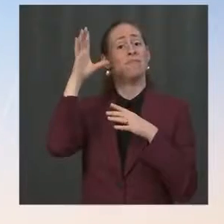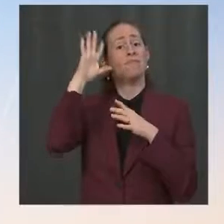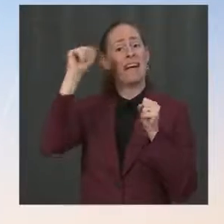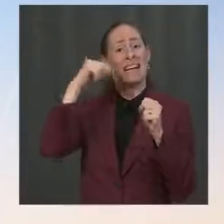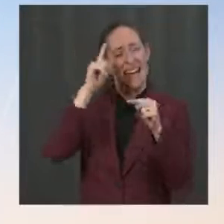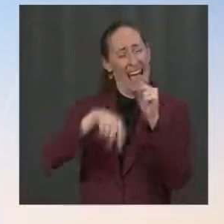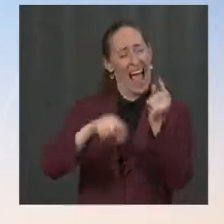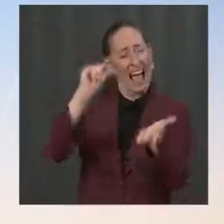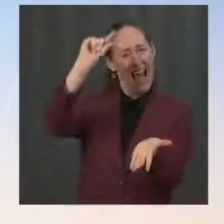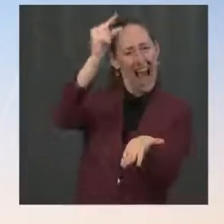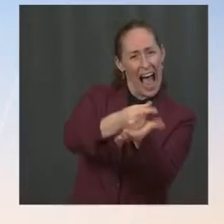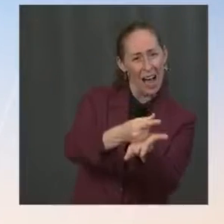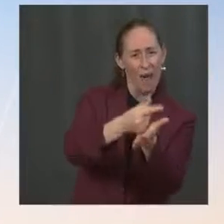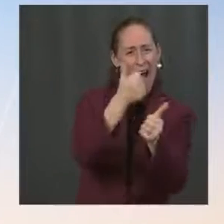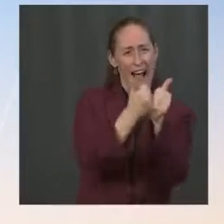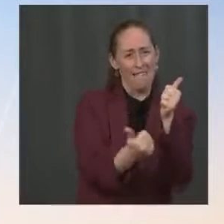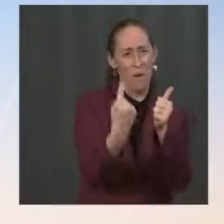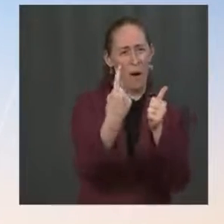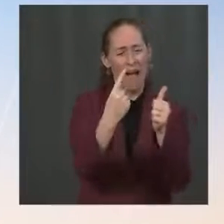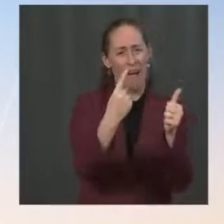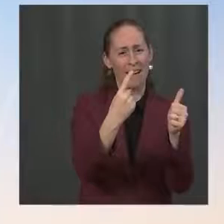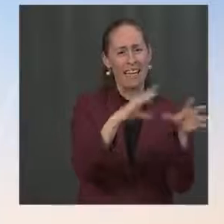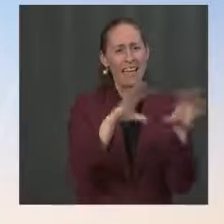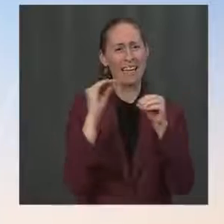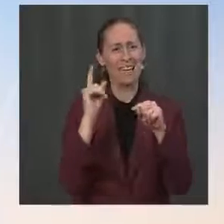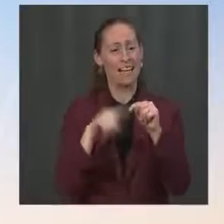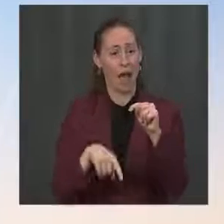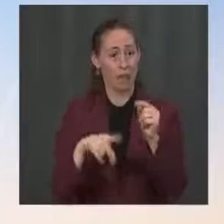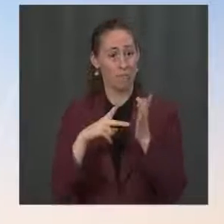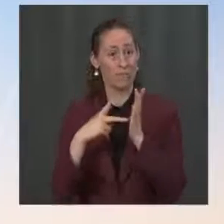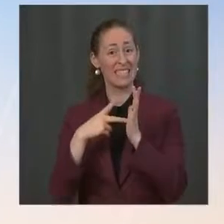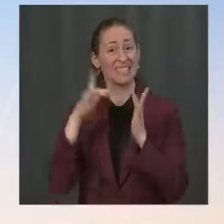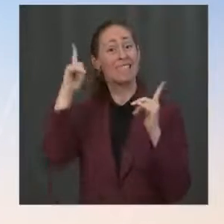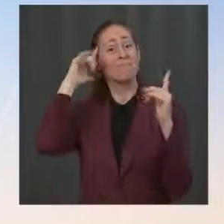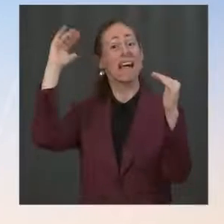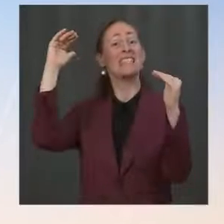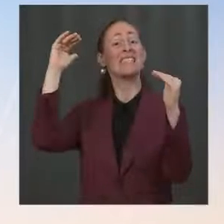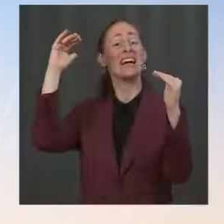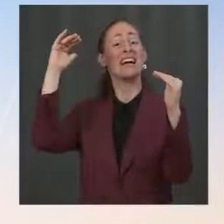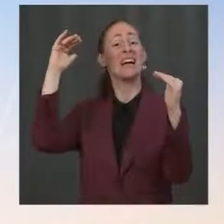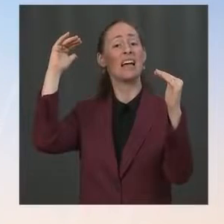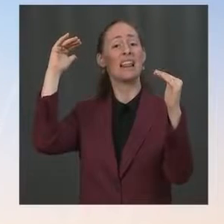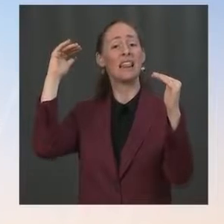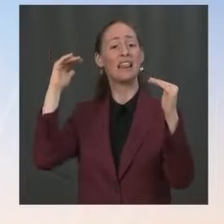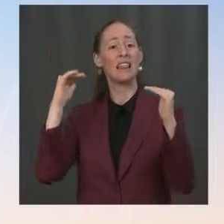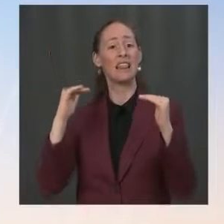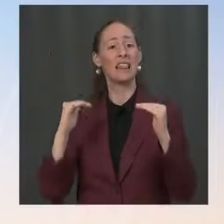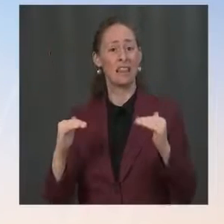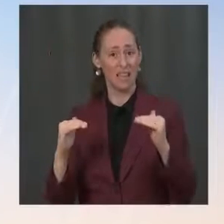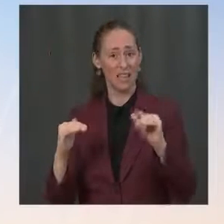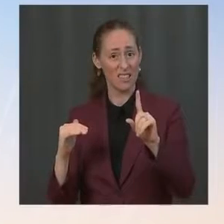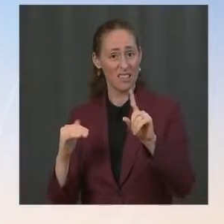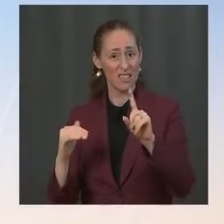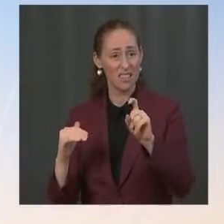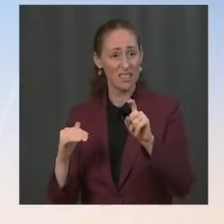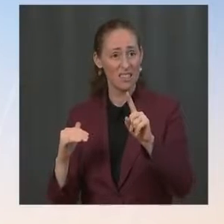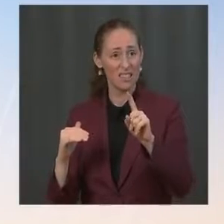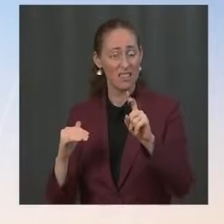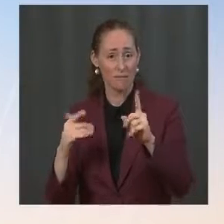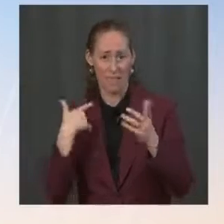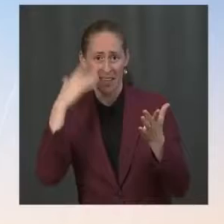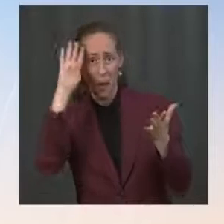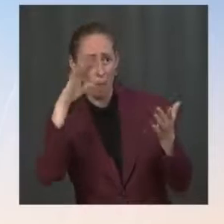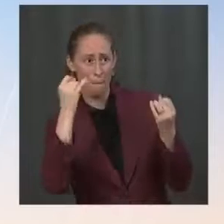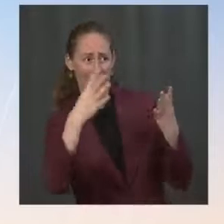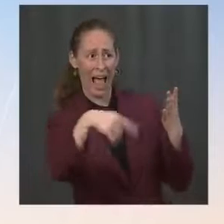lowering expectations for smaller but still significant population that's trying to get out, that's still there? That